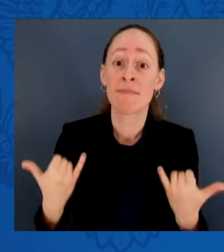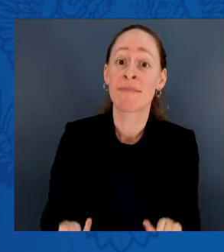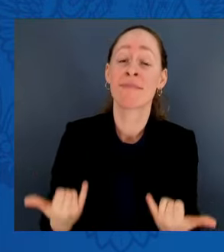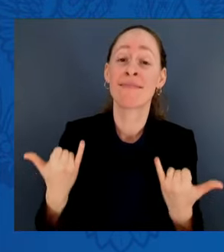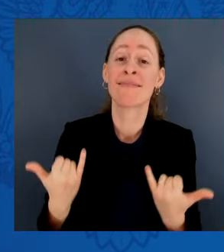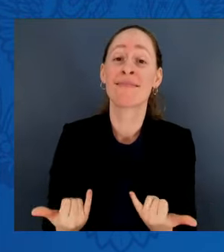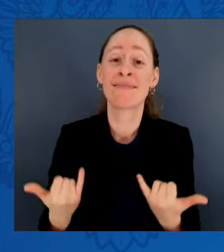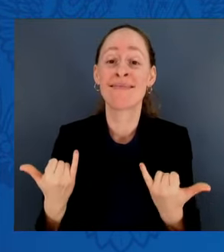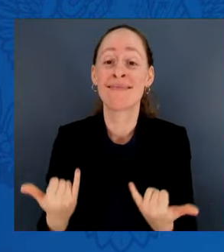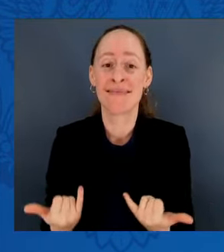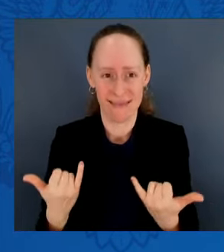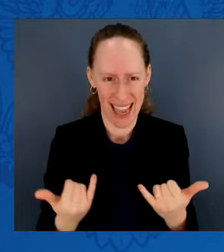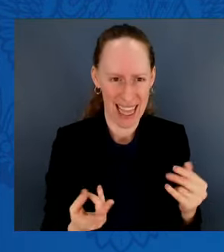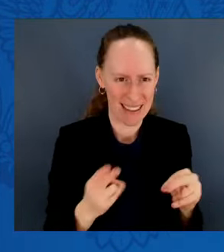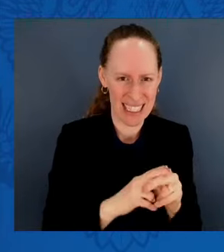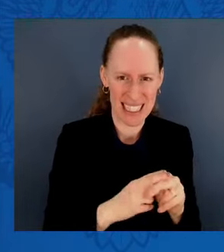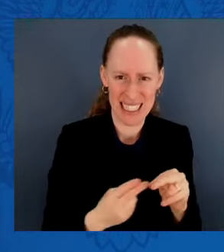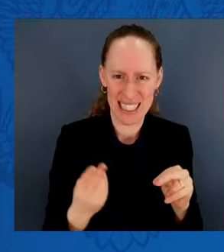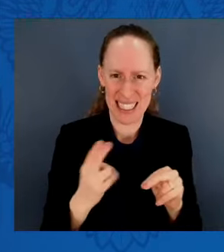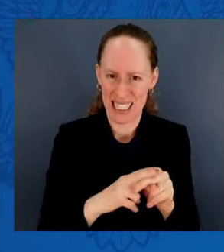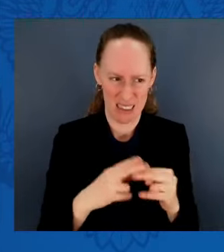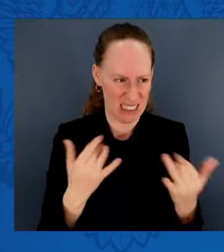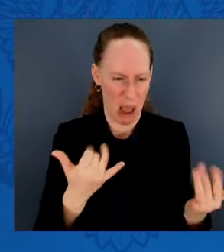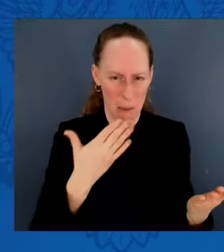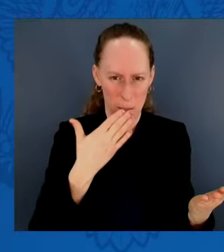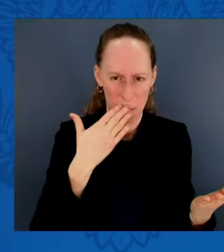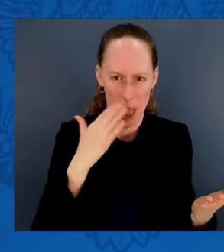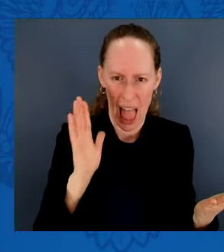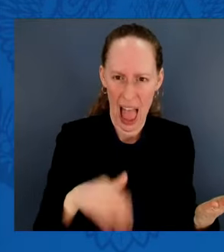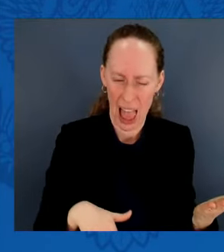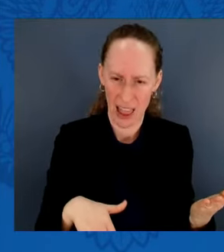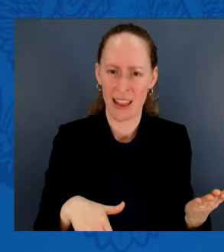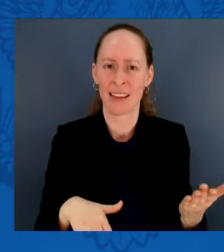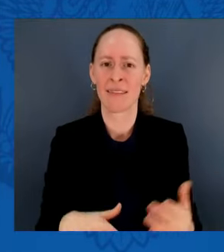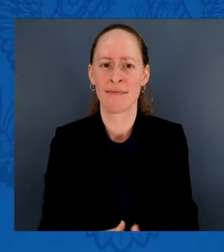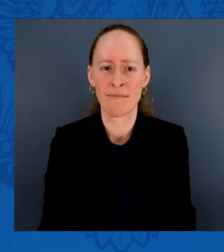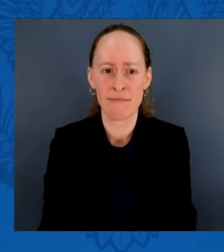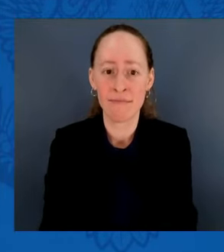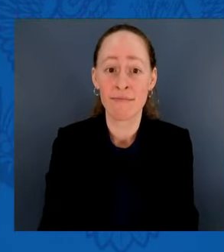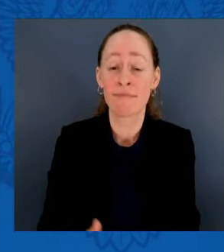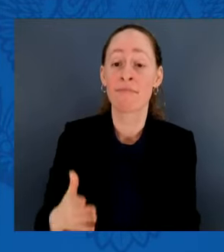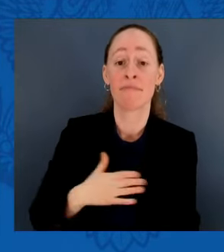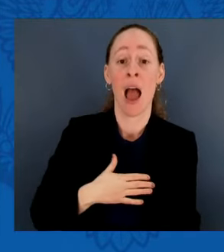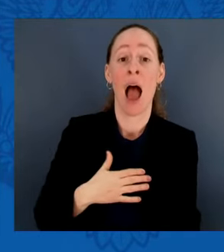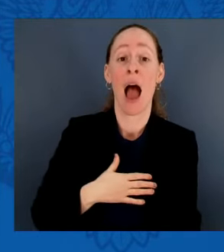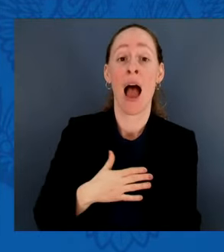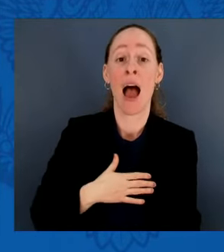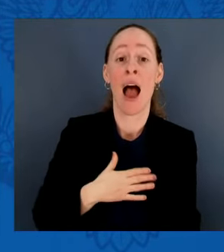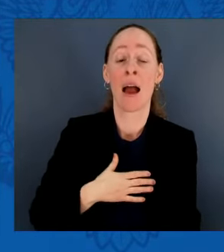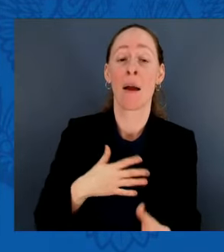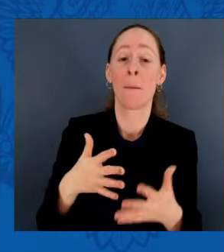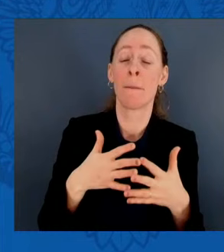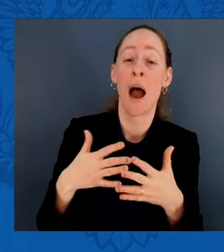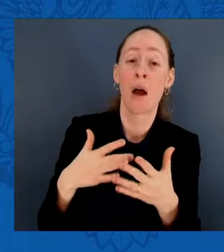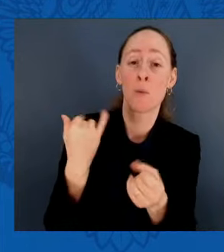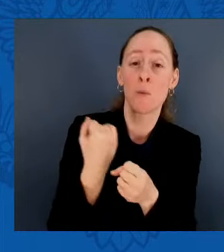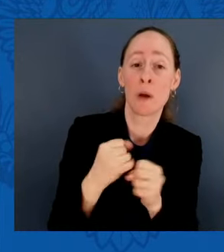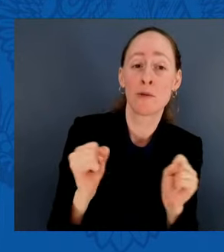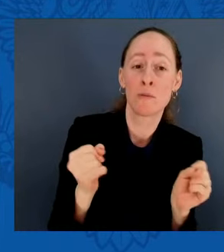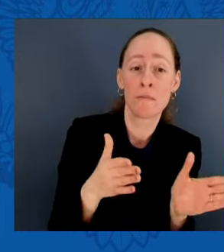through my American Rescue Plan, which every American voted against, I might add, we made the largest investment in public safety